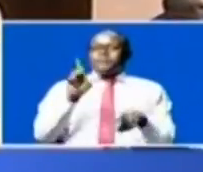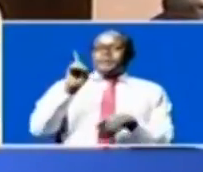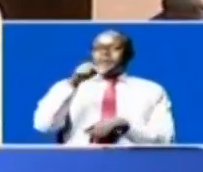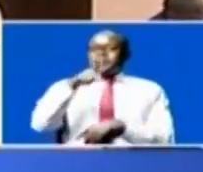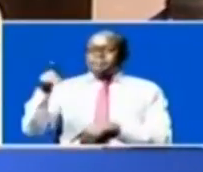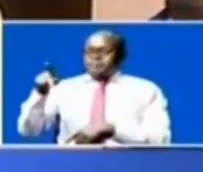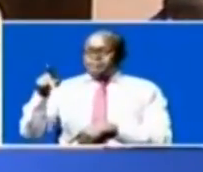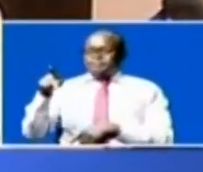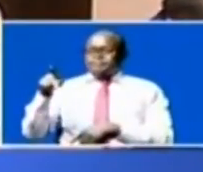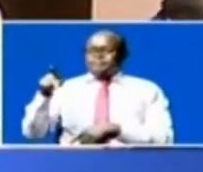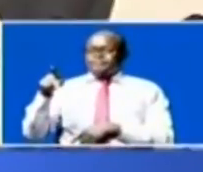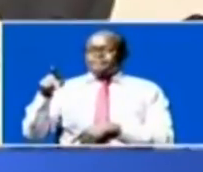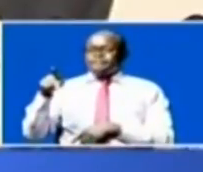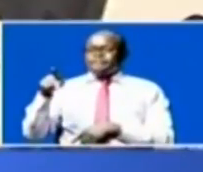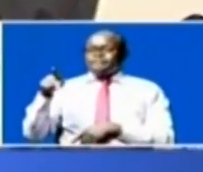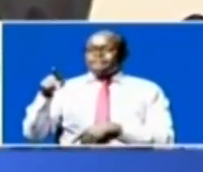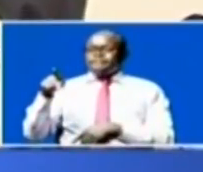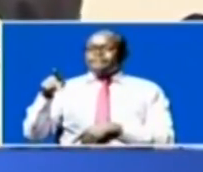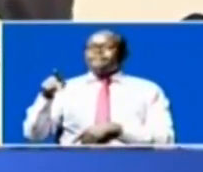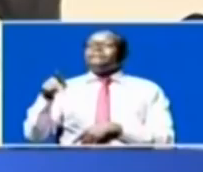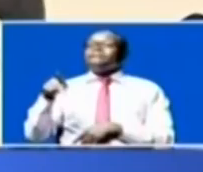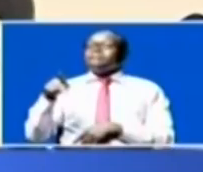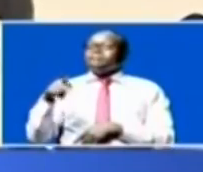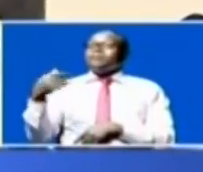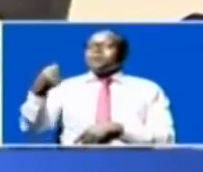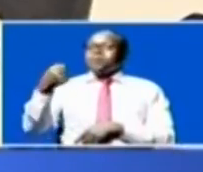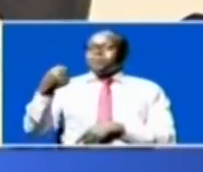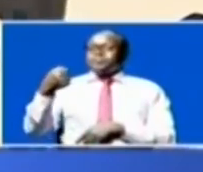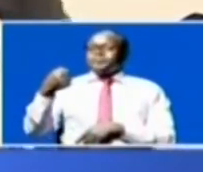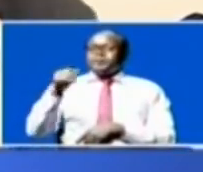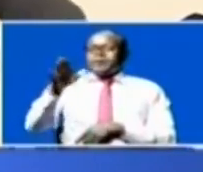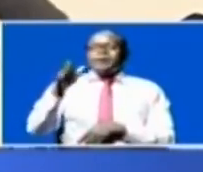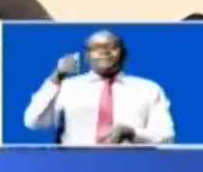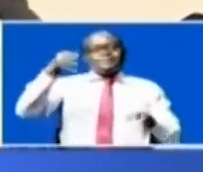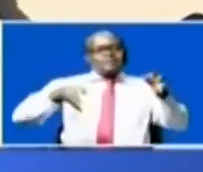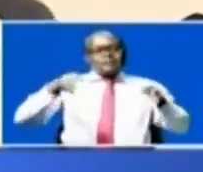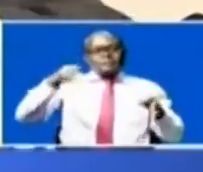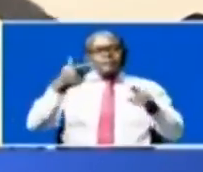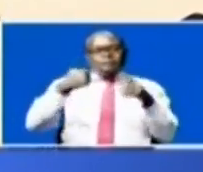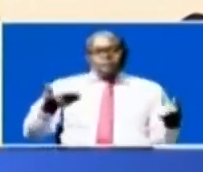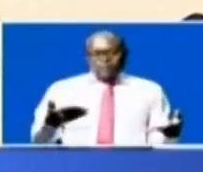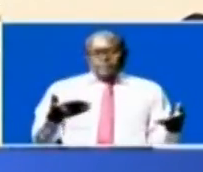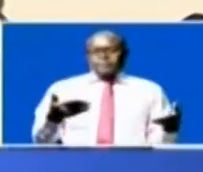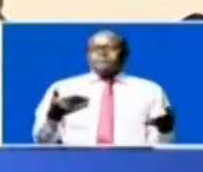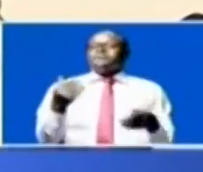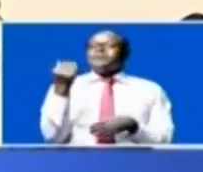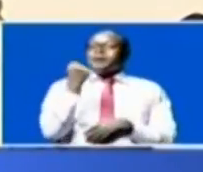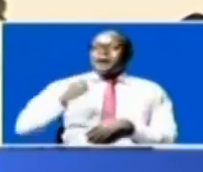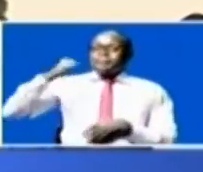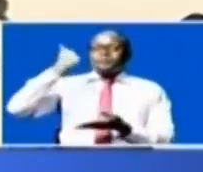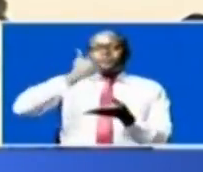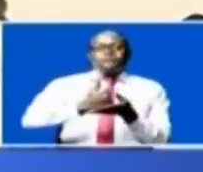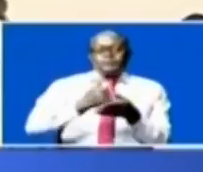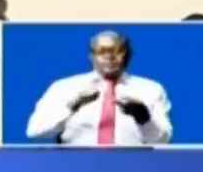Public Prosecution's noose, abruptly halting her prosecution from alleged abuse of office